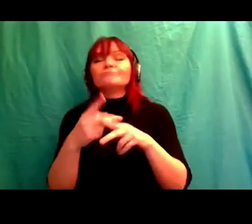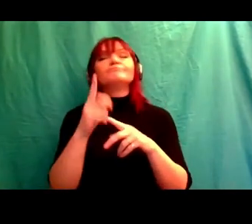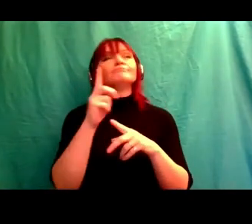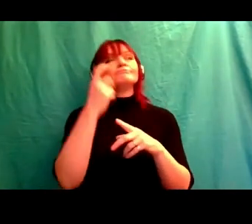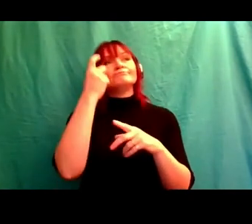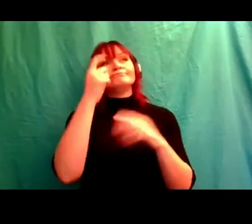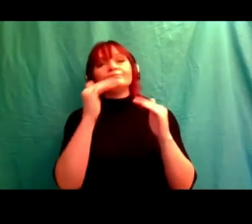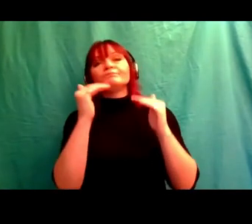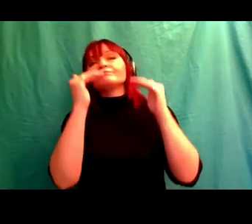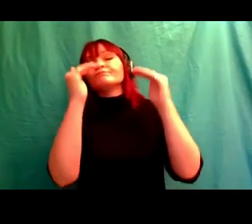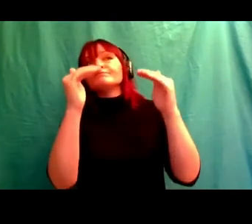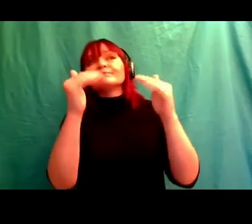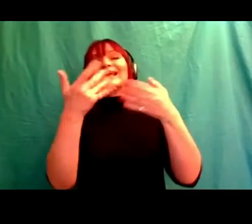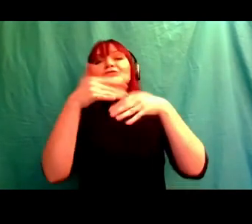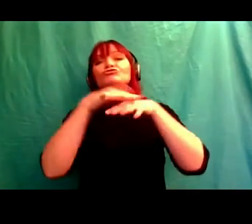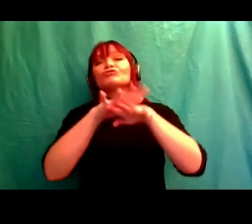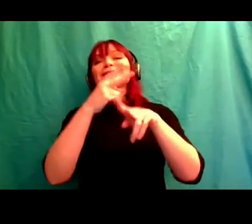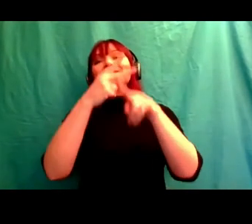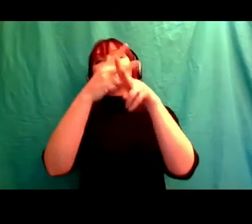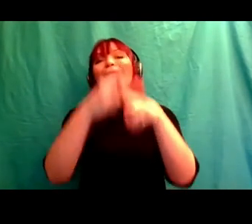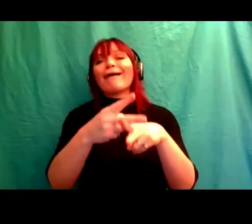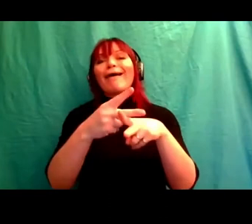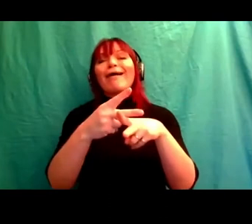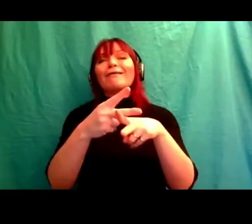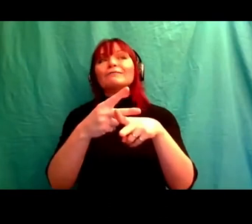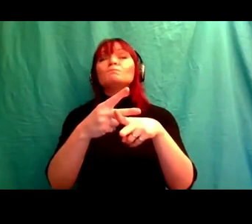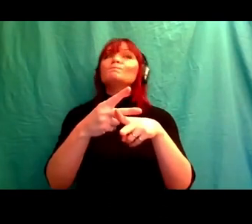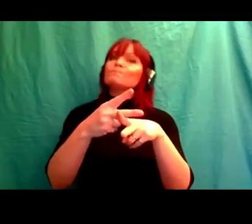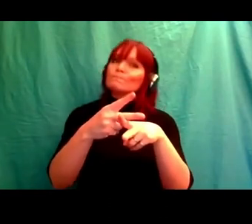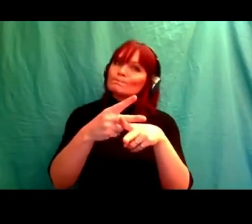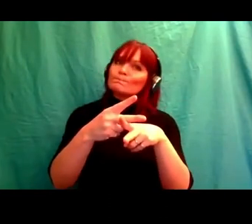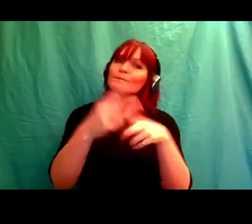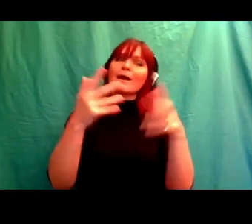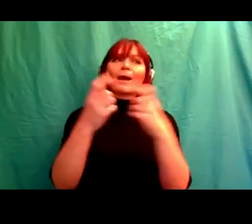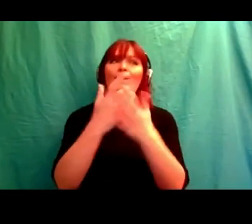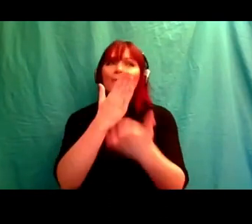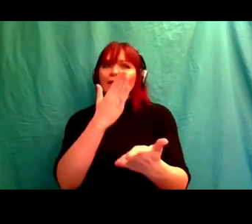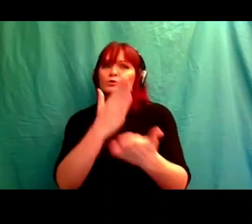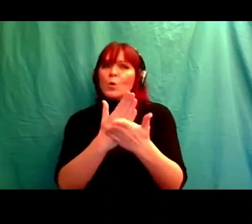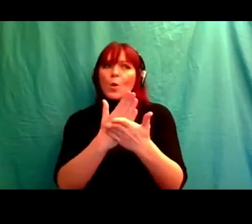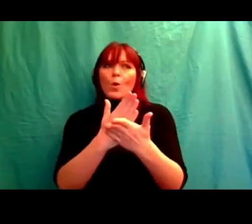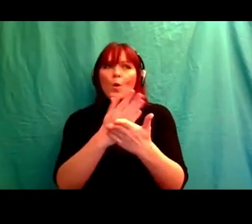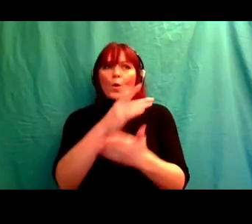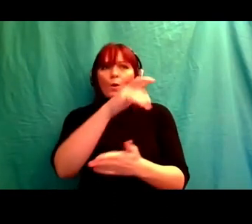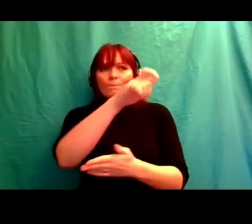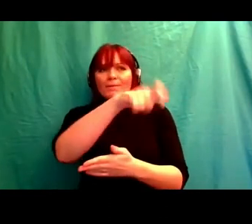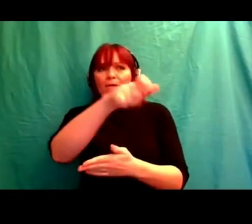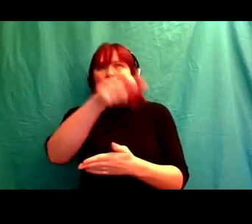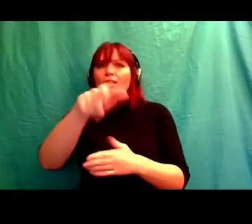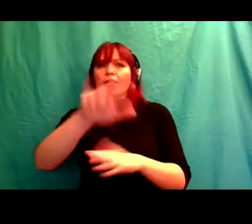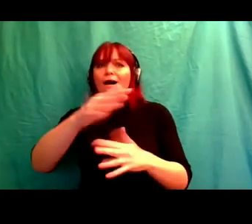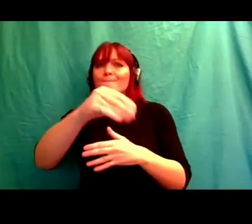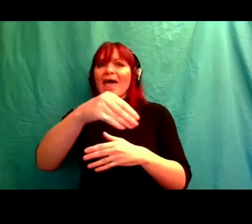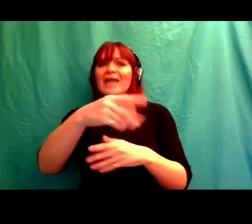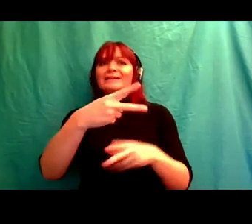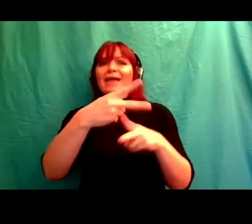of the integrated care system level, where the question will be, how do you ensure the voice of carers, which it's not a single united voice.